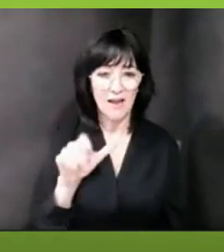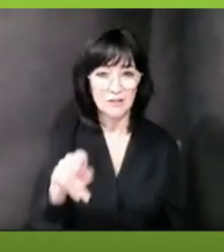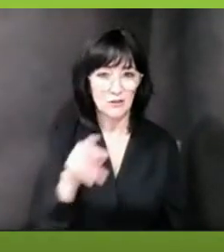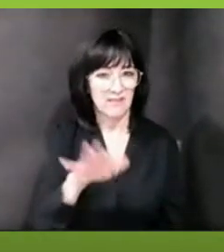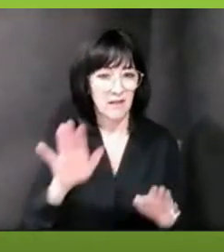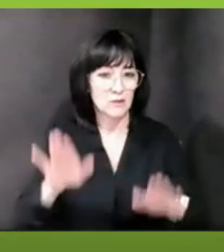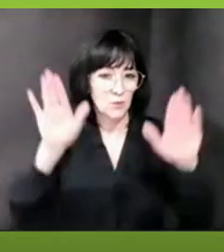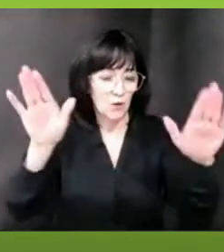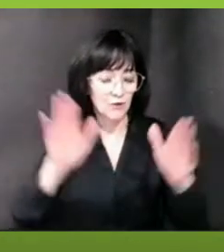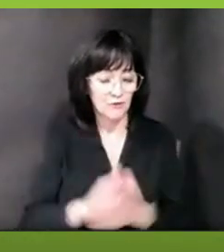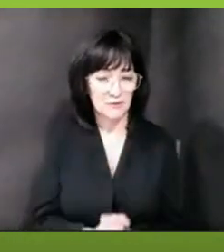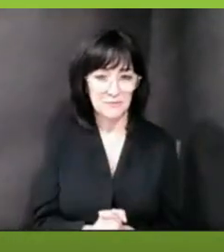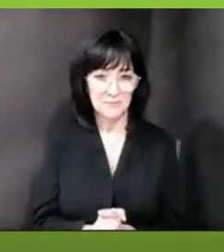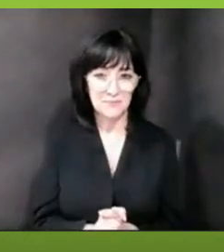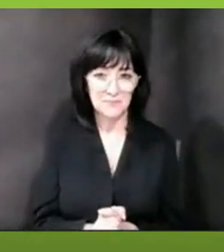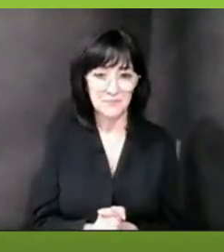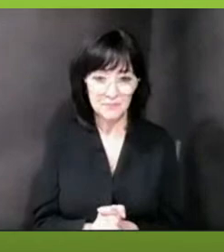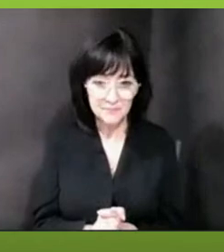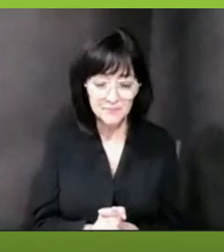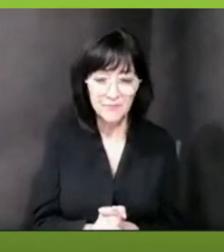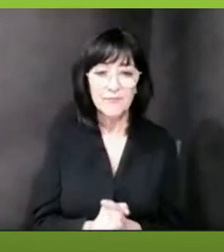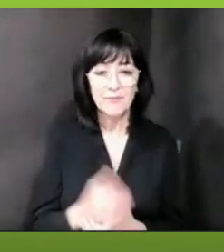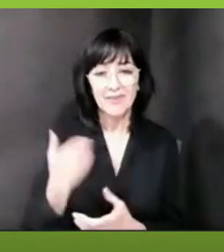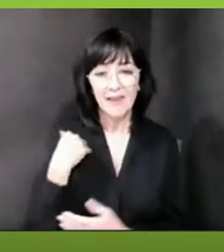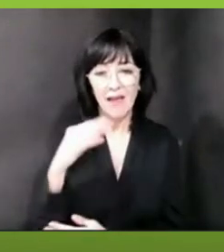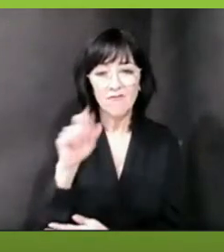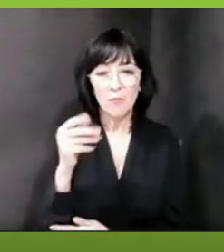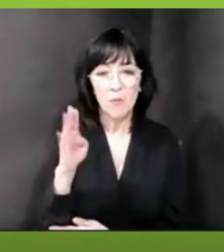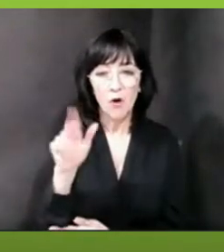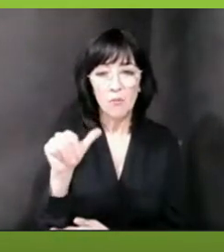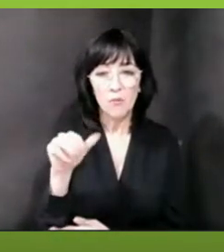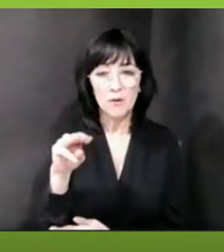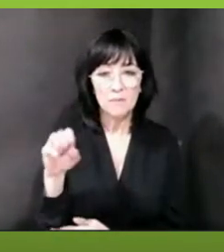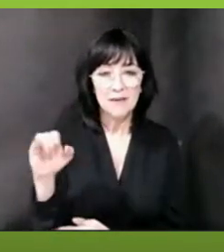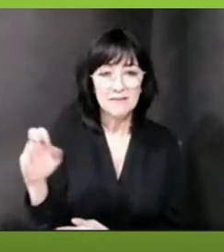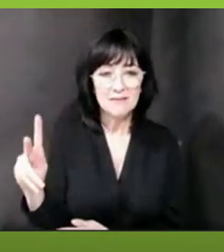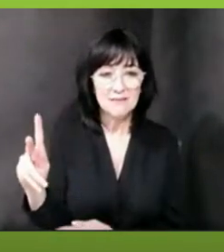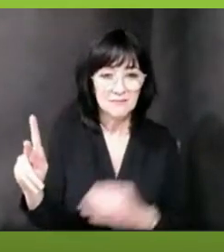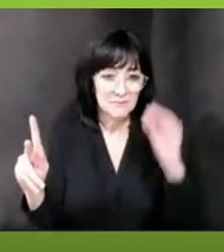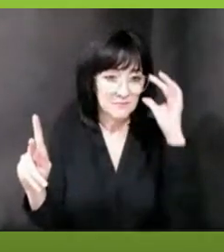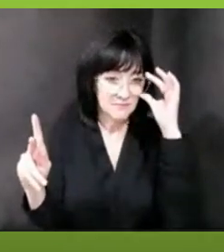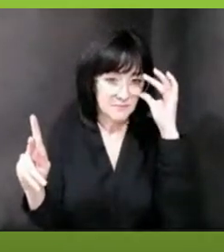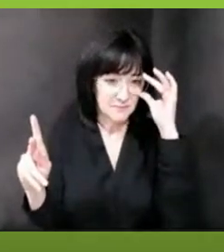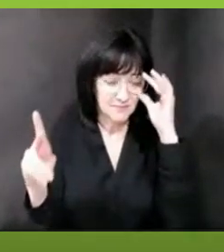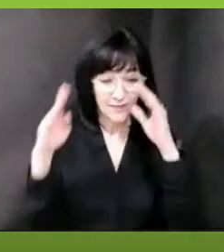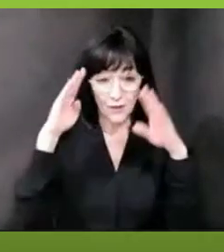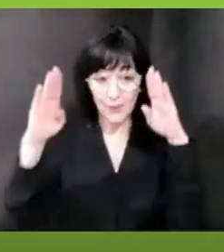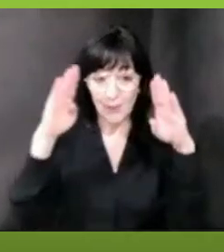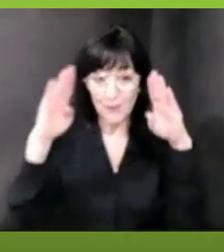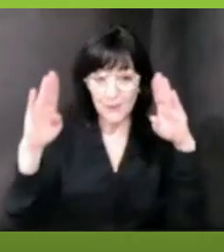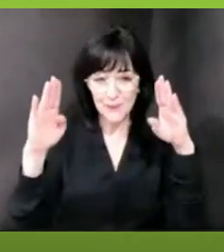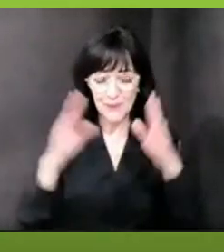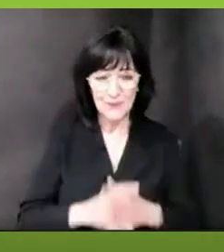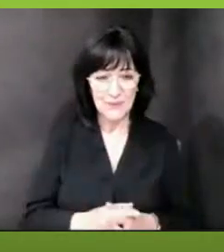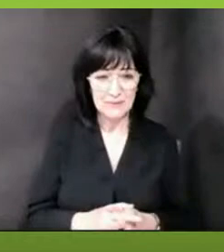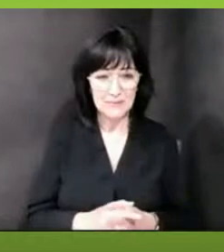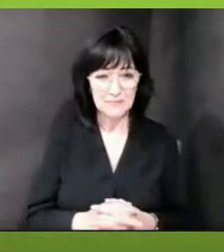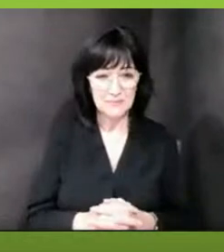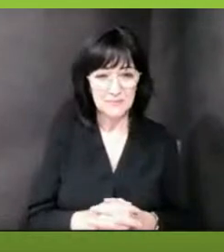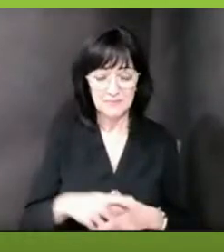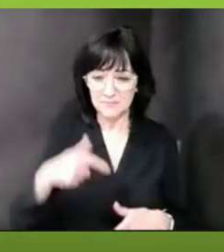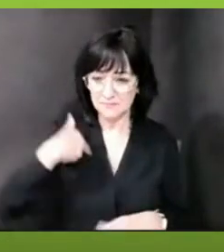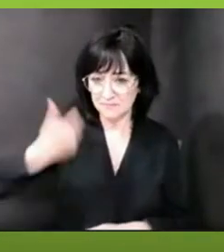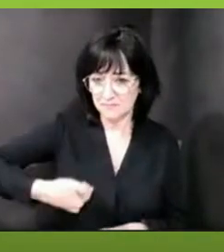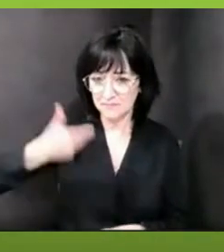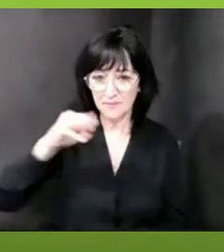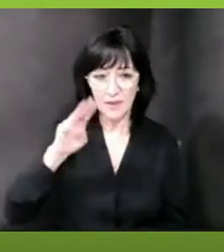And we also have Barbara Messick. Hello. I am Barb